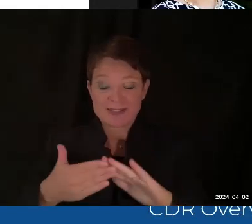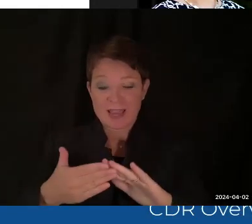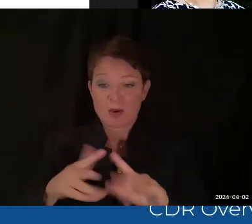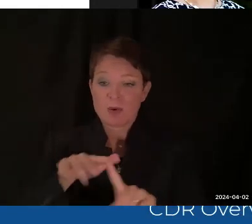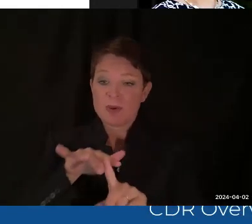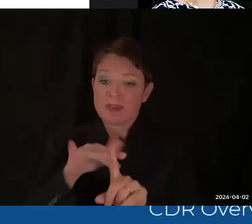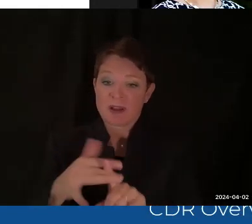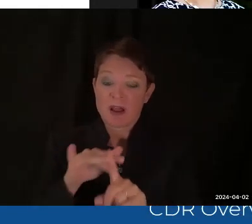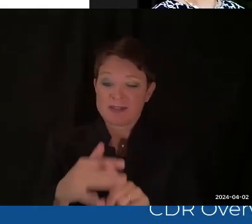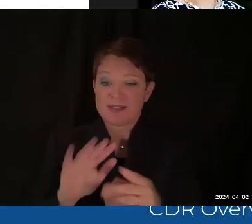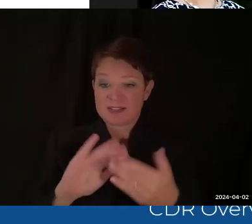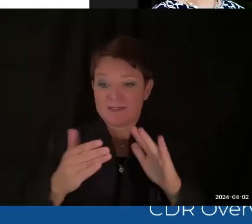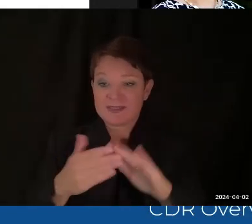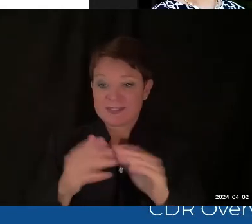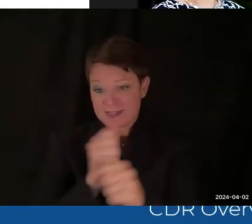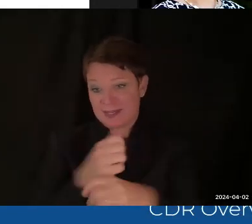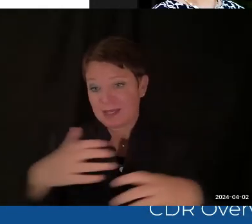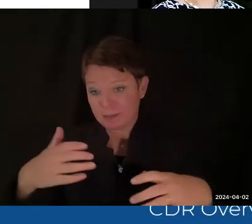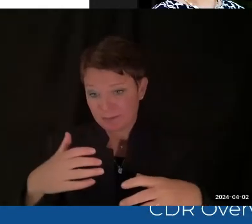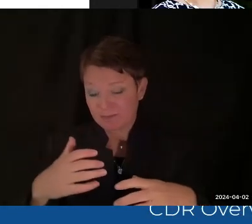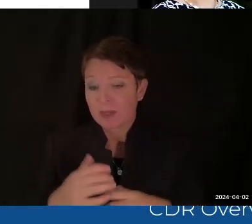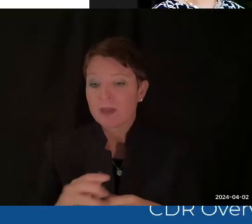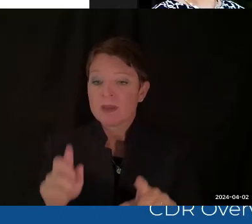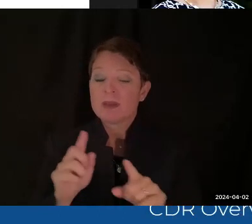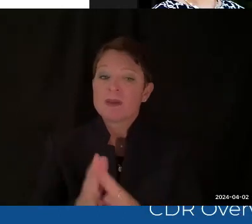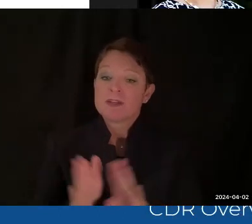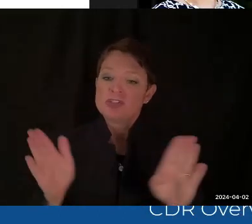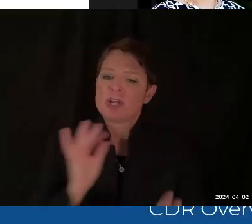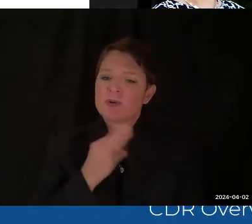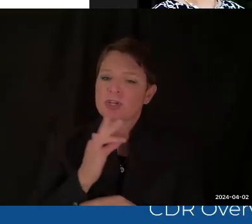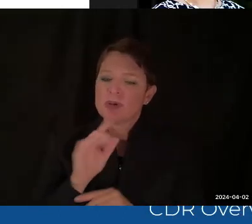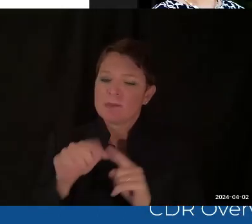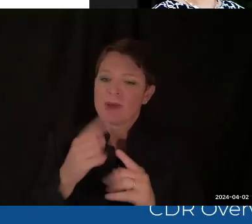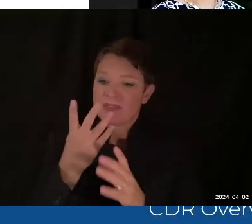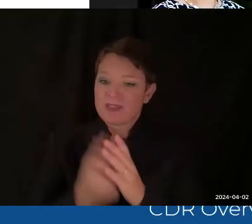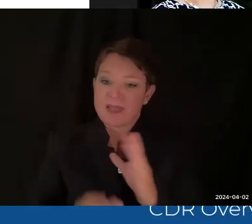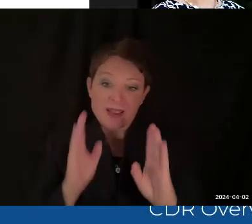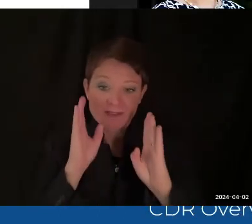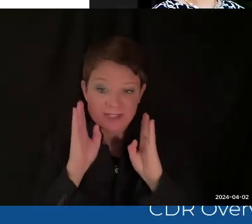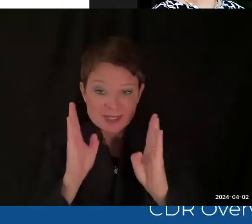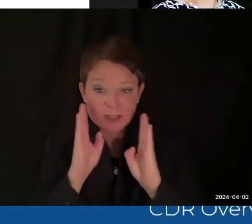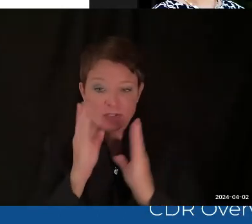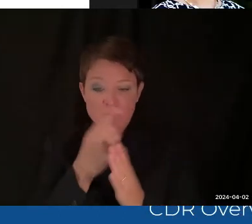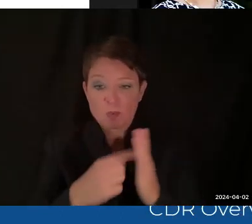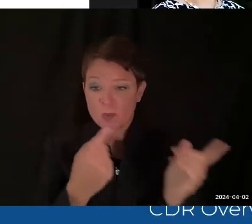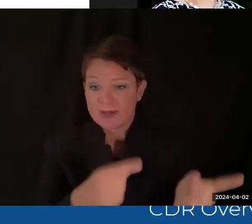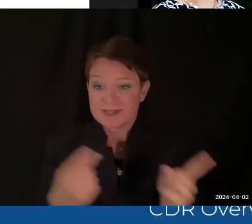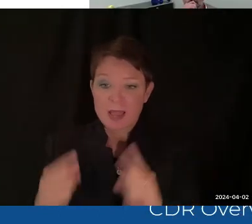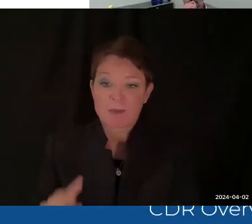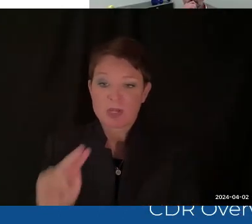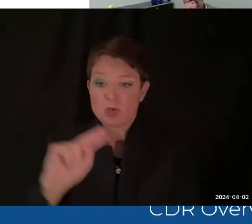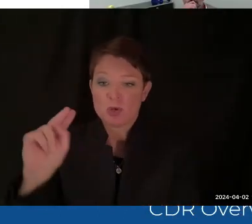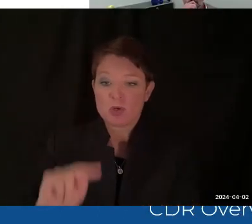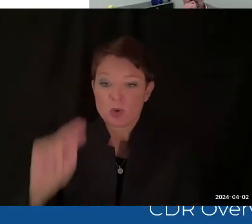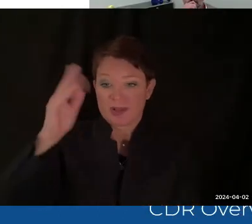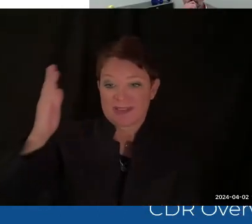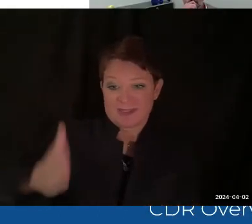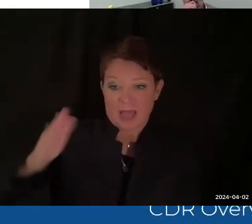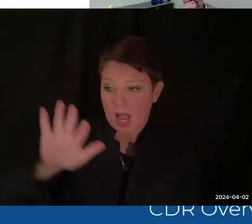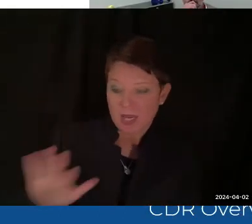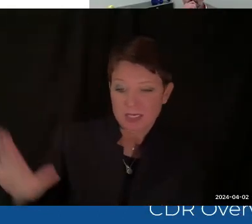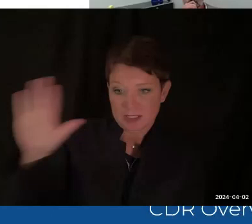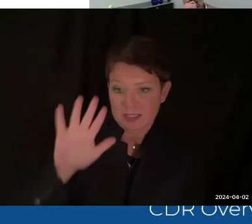context of the city, as stated. And in general, curious about the lack of attention to what's happening on the north side of the